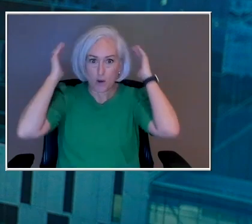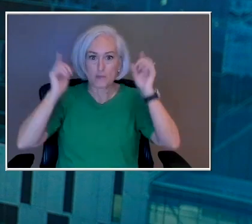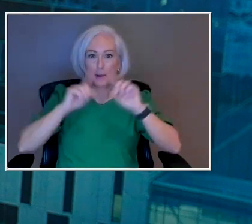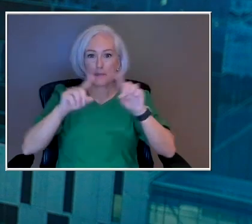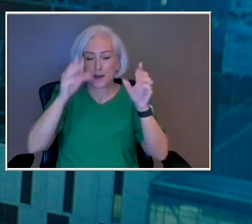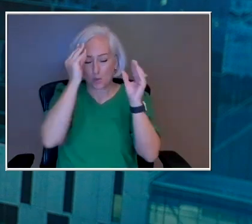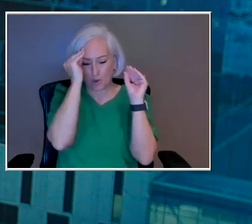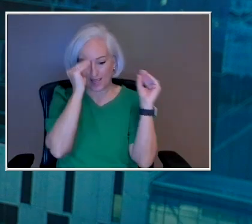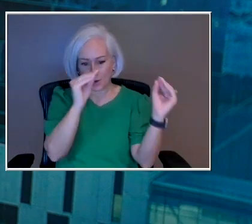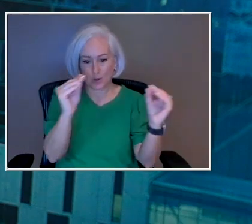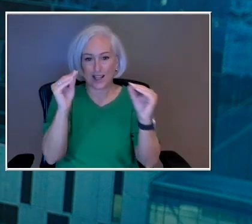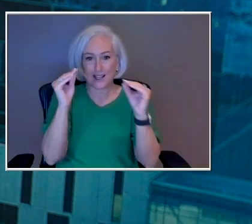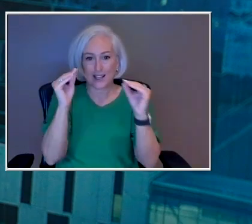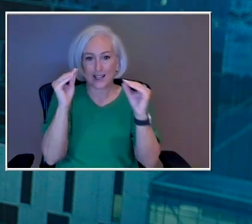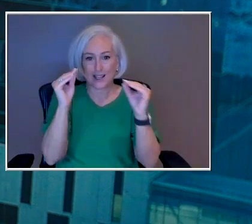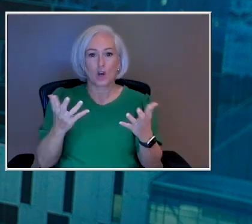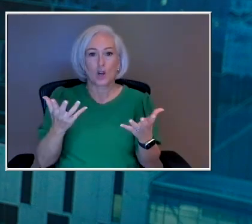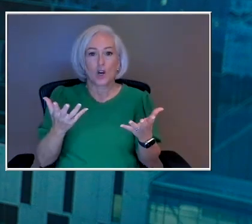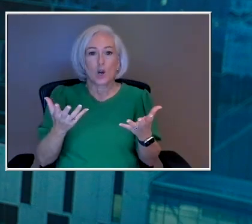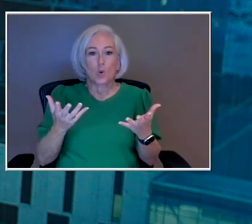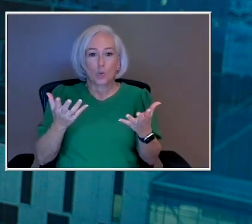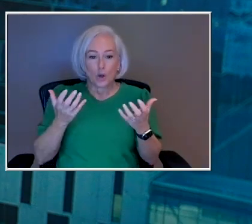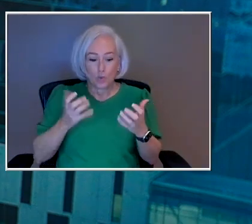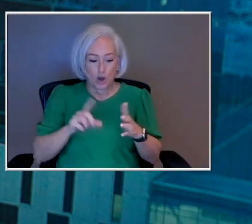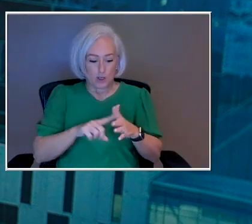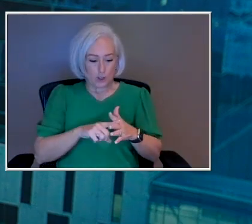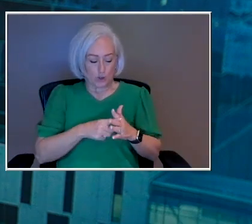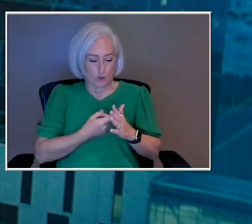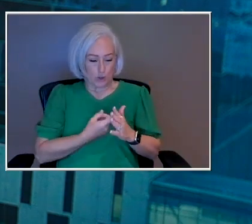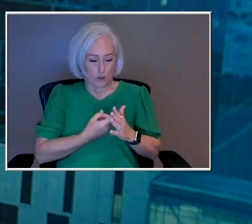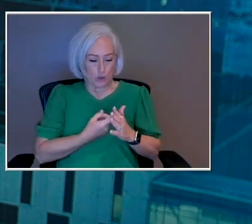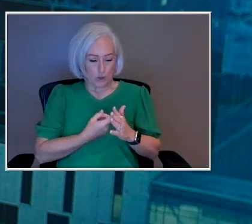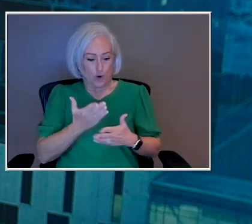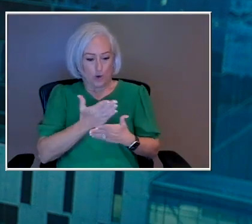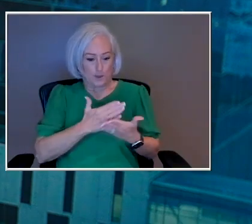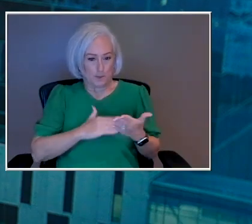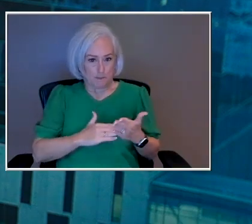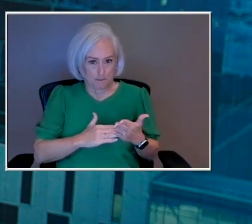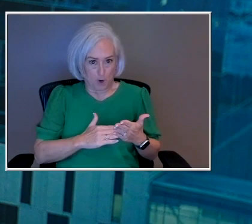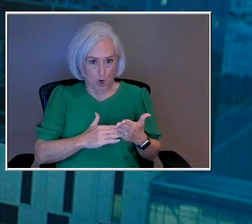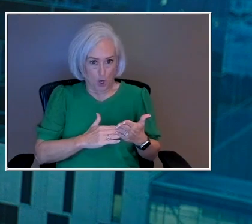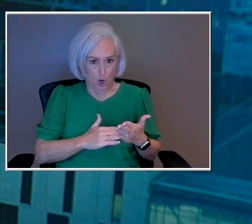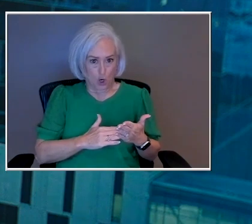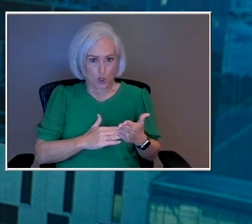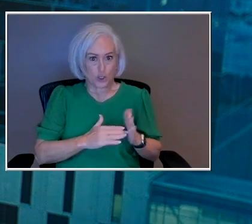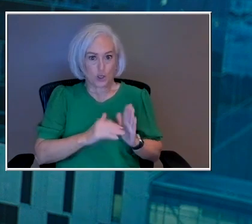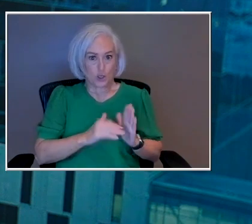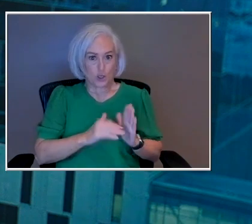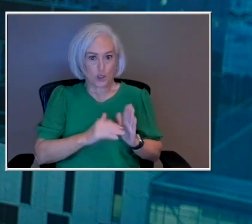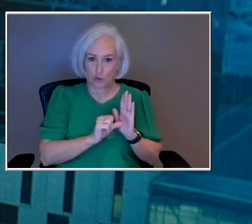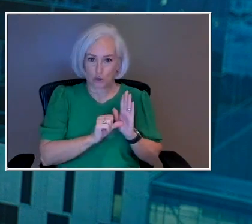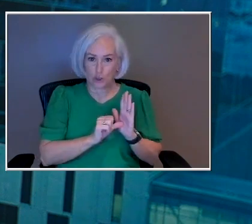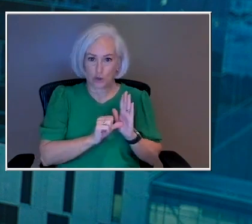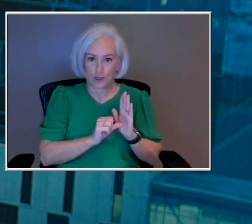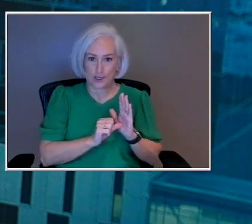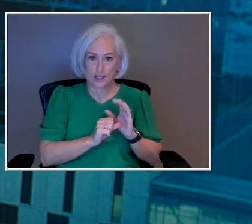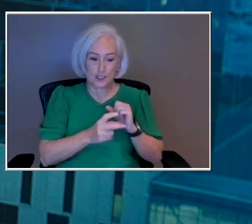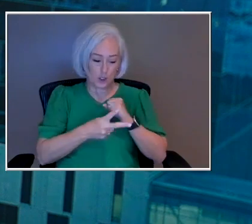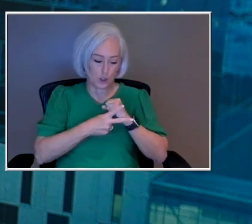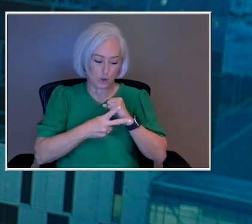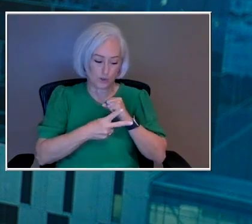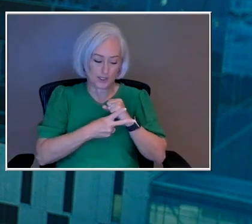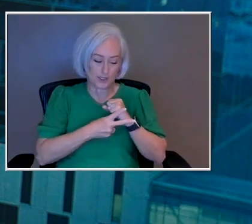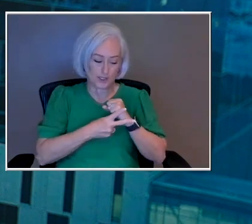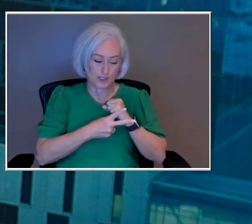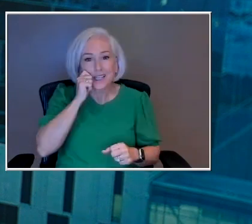to optimize reconstruction by starting the first phase of reconstruction. Surgery allows us to save the skin, the natural envelope